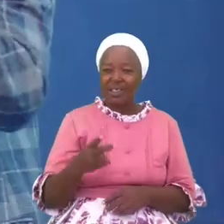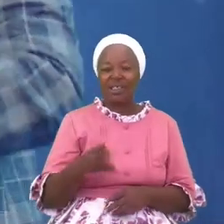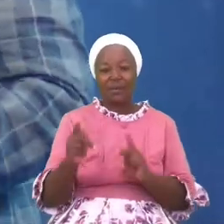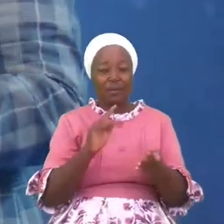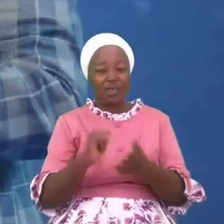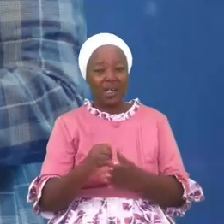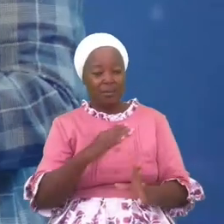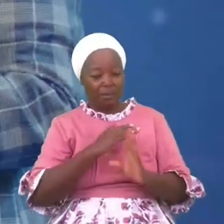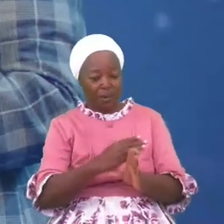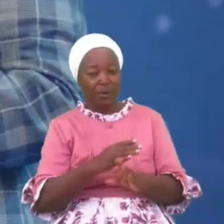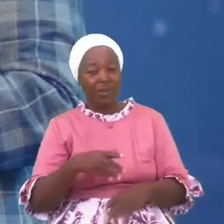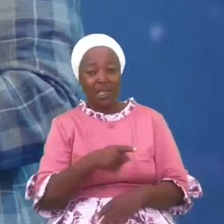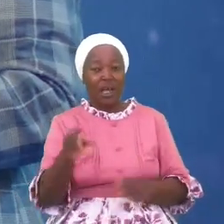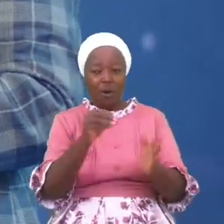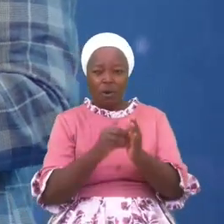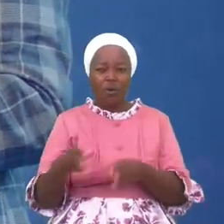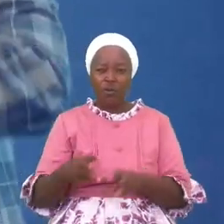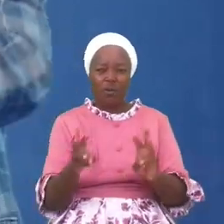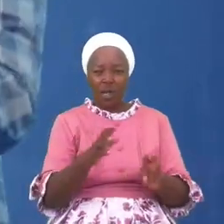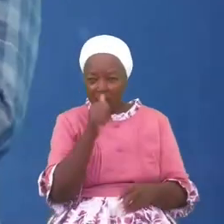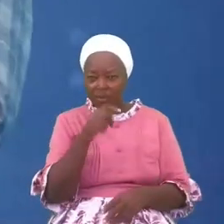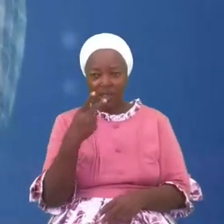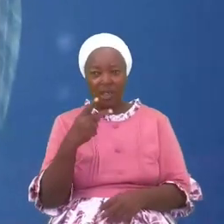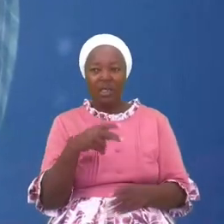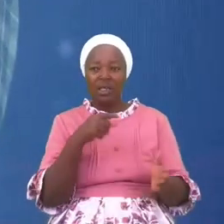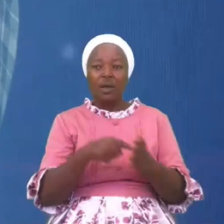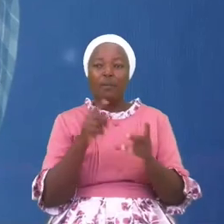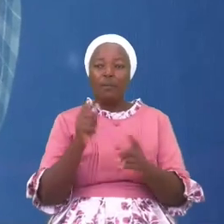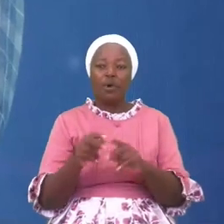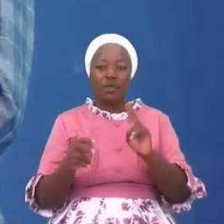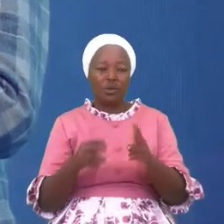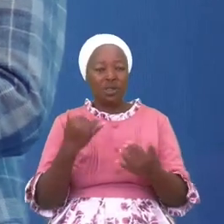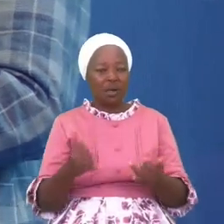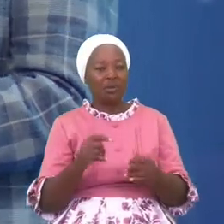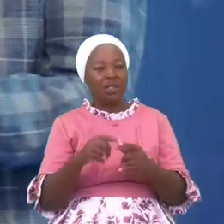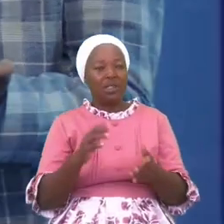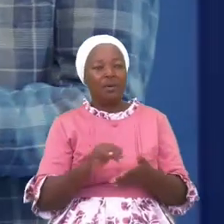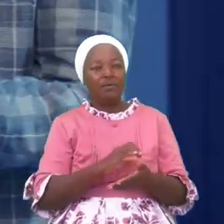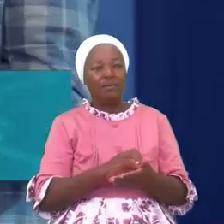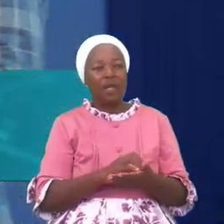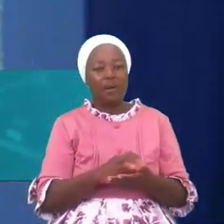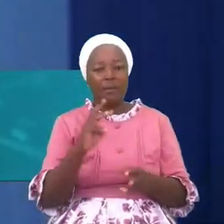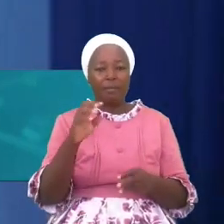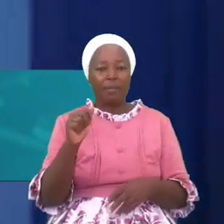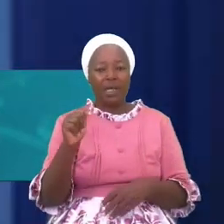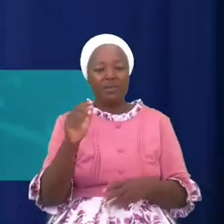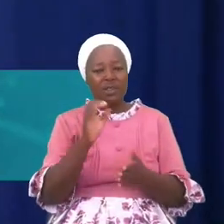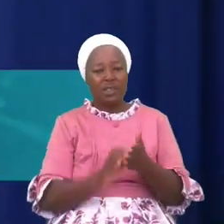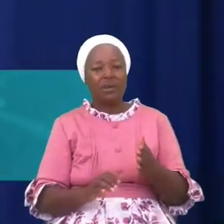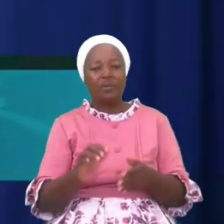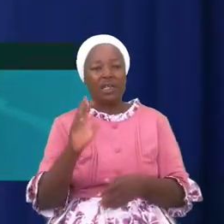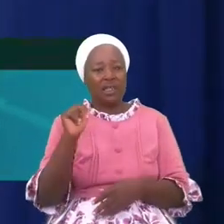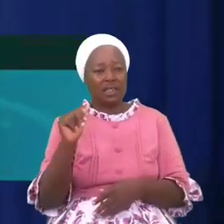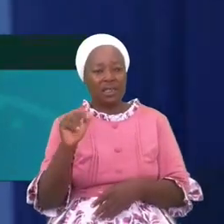at Matthew chapter 13. In Matthew chapter 13, it says in verse 14,